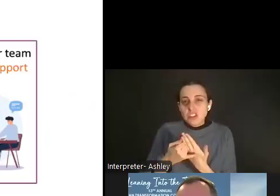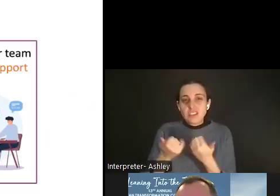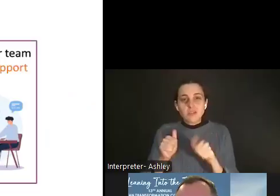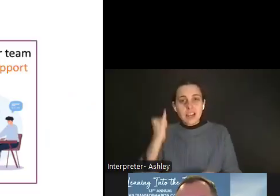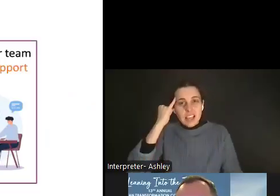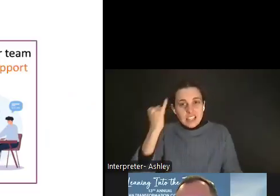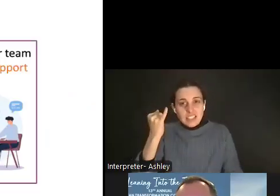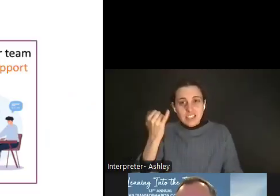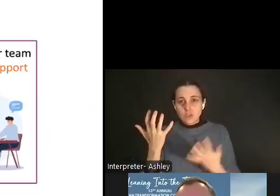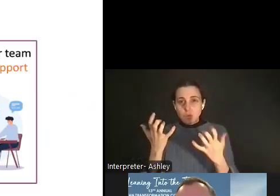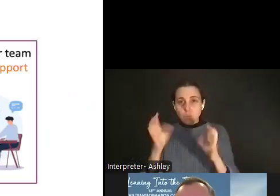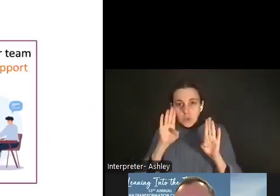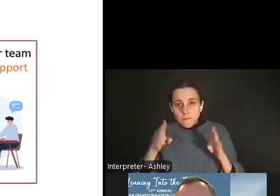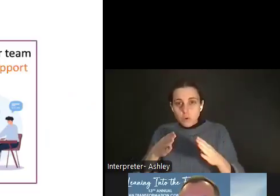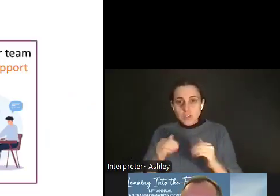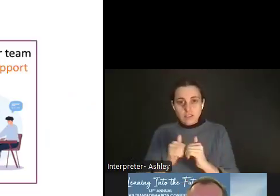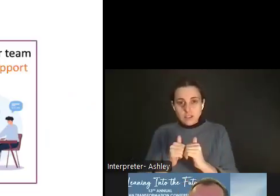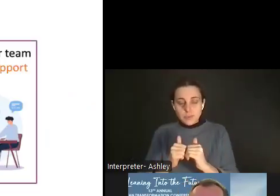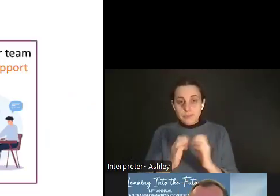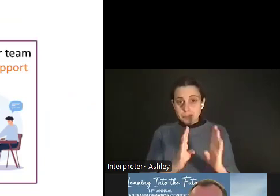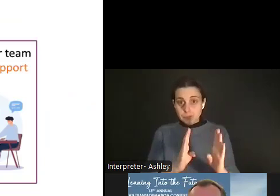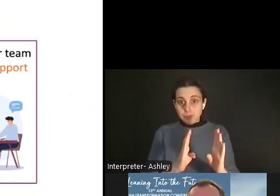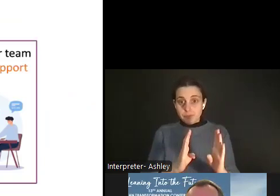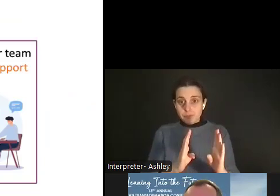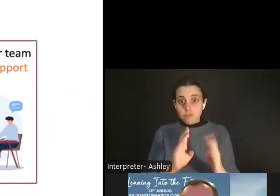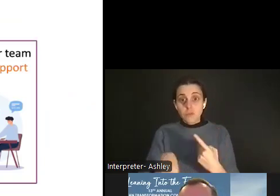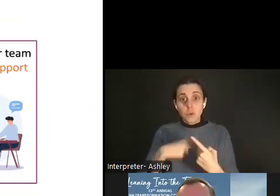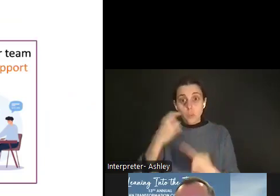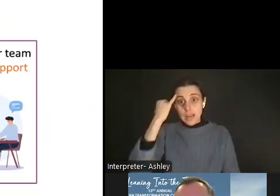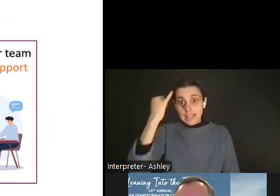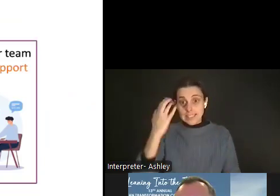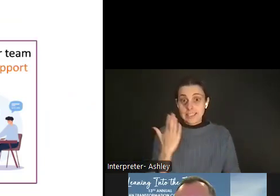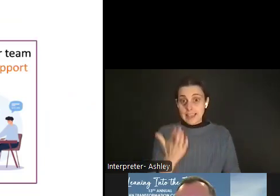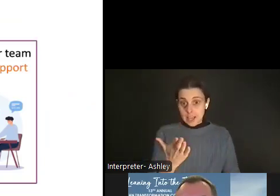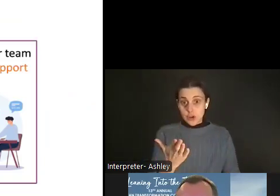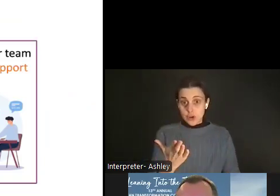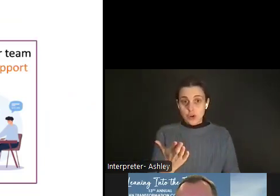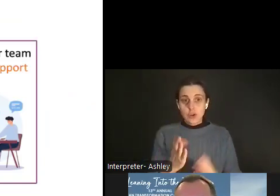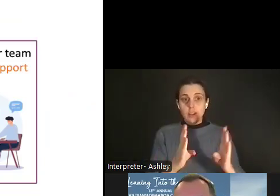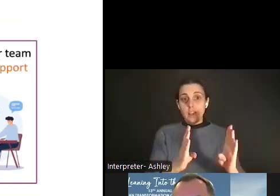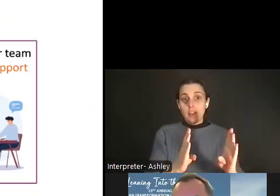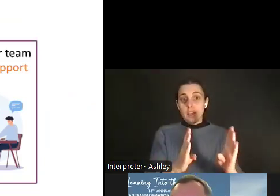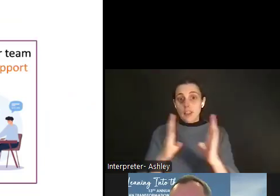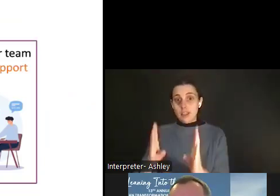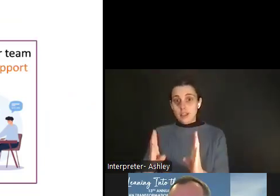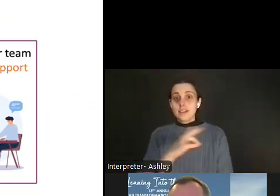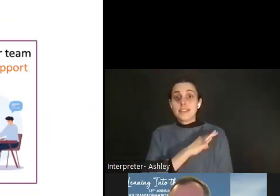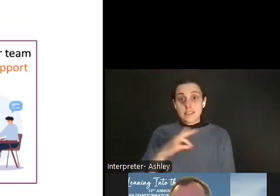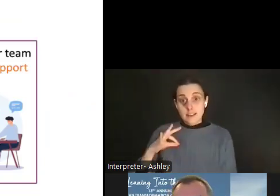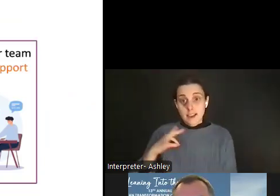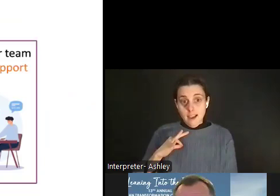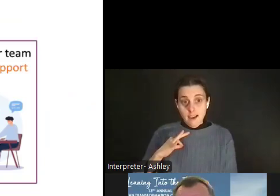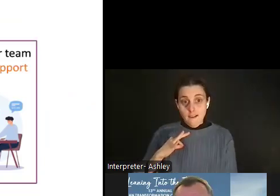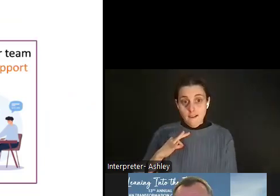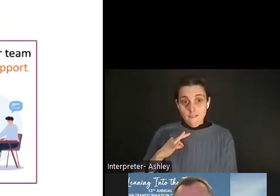implemented Six Sigma. And so once that idea comes up, the staff has